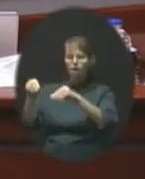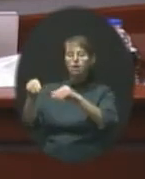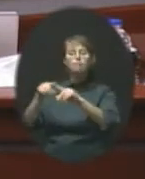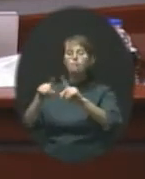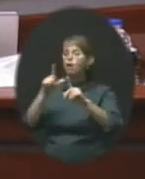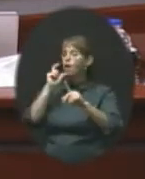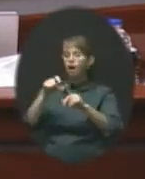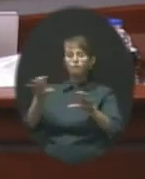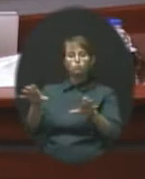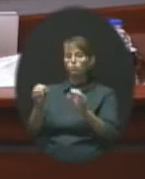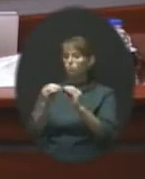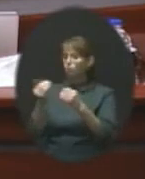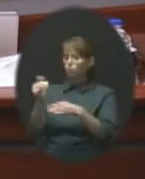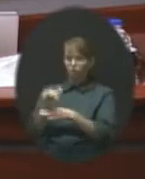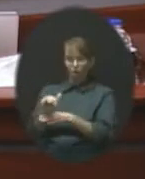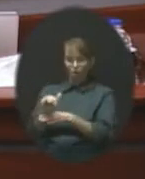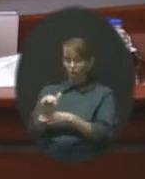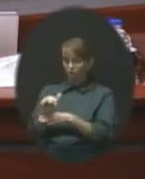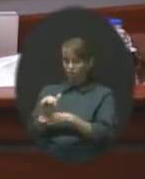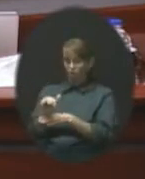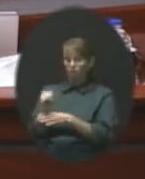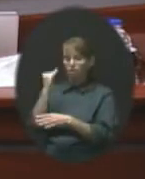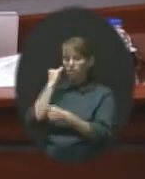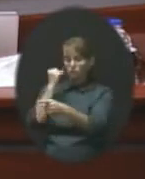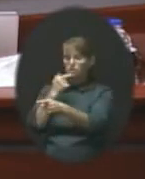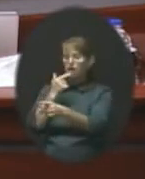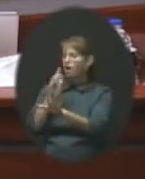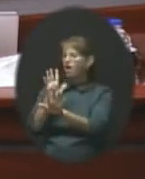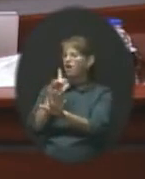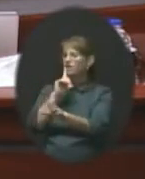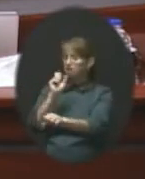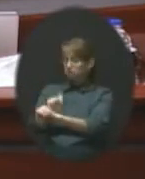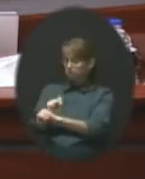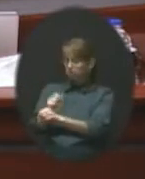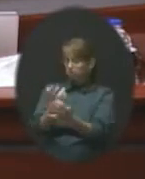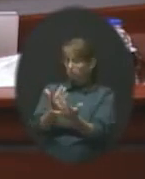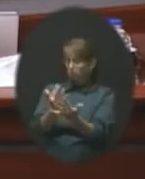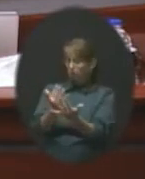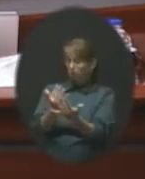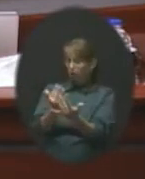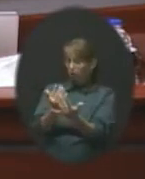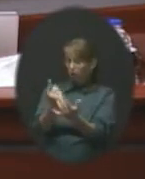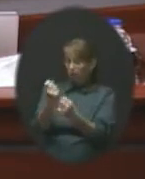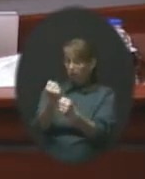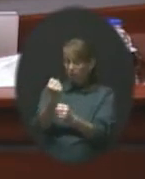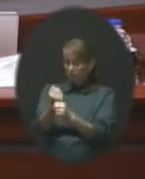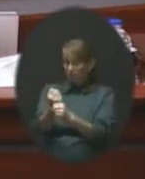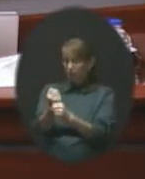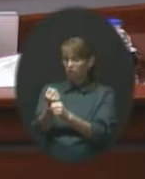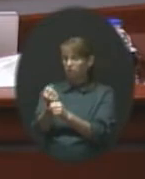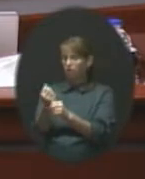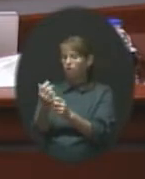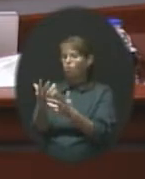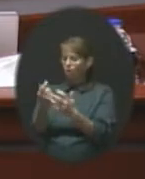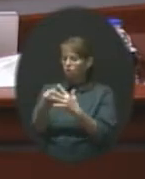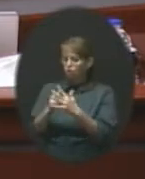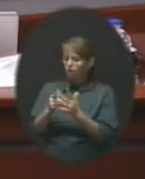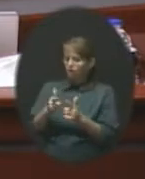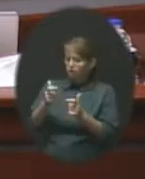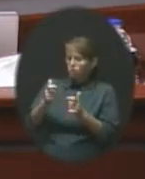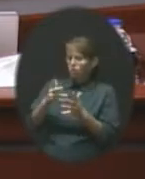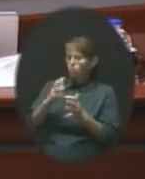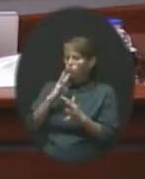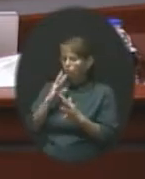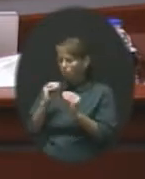that tonight. If you say, I don't want to commit to waiting throughout a year, or want to start faster, or I want to talk more